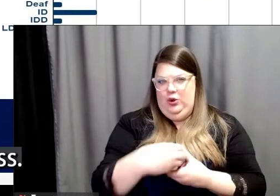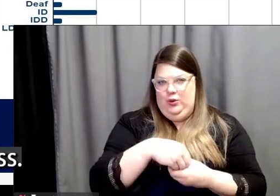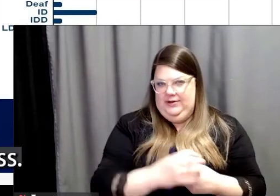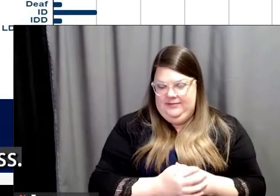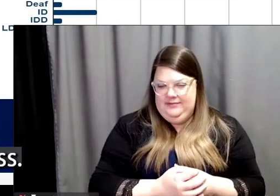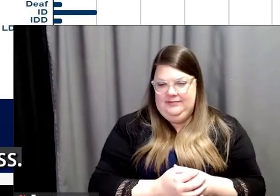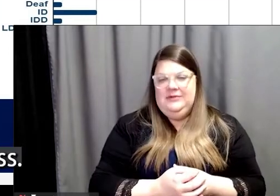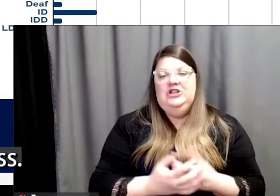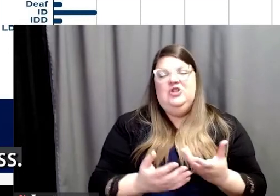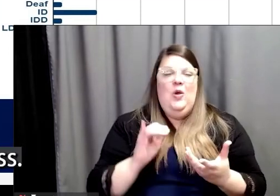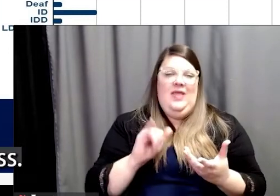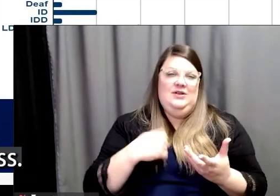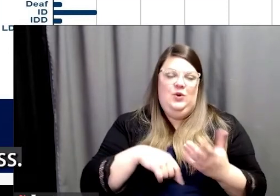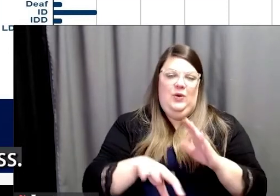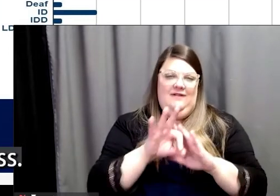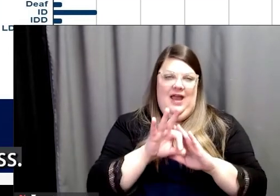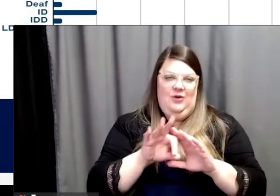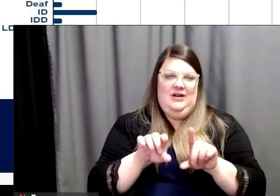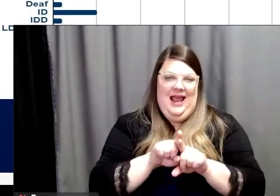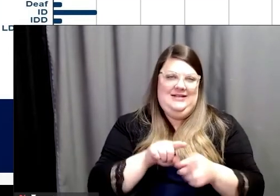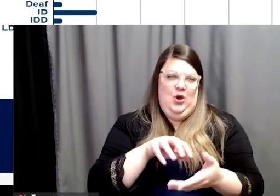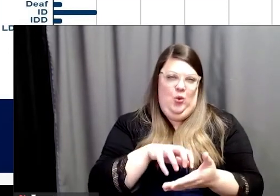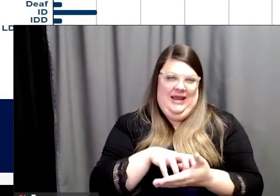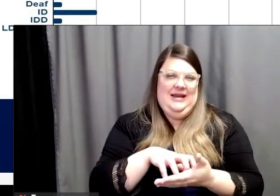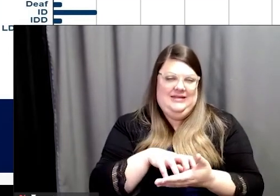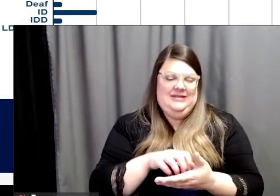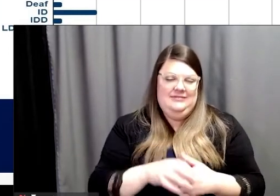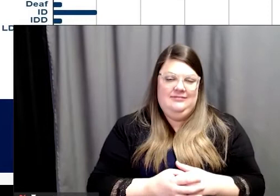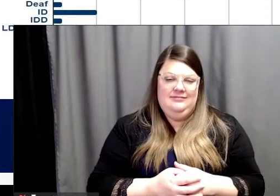So that's what we found as a weakness.